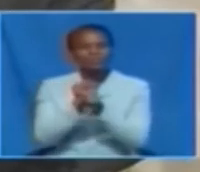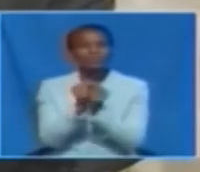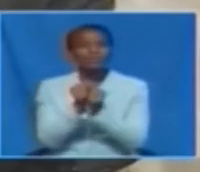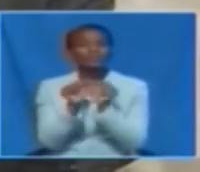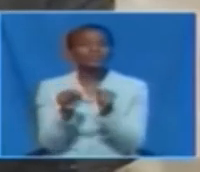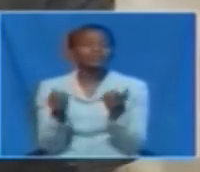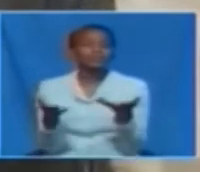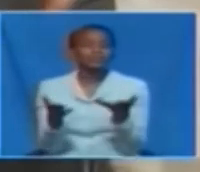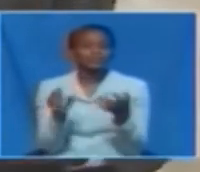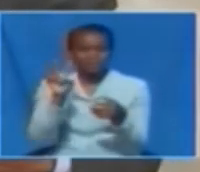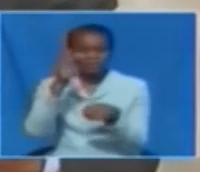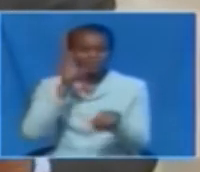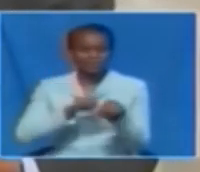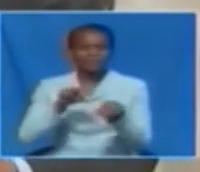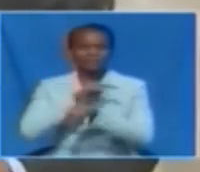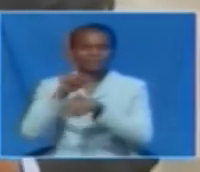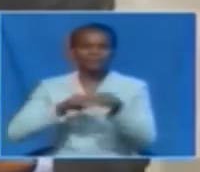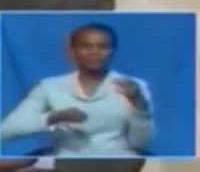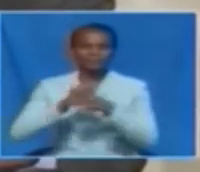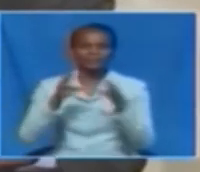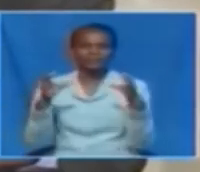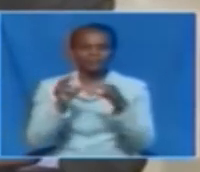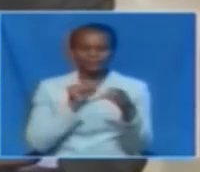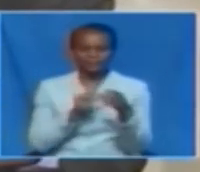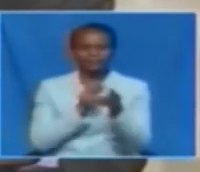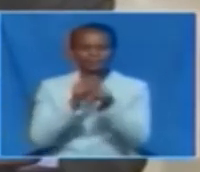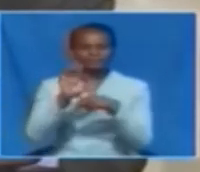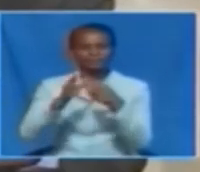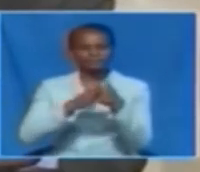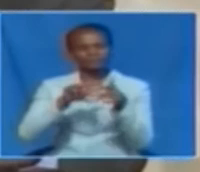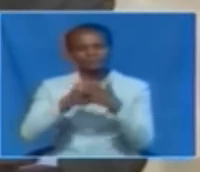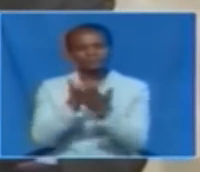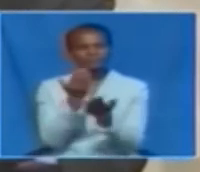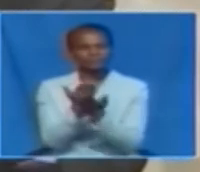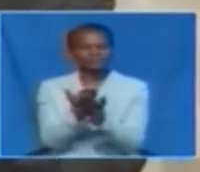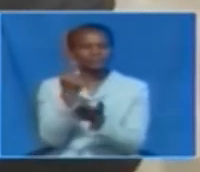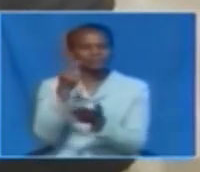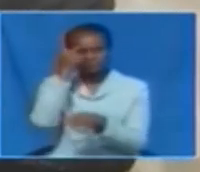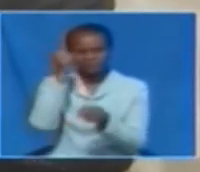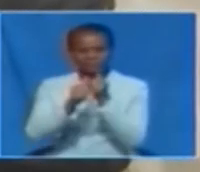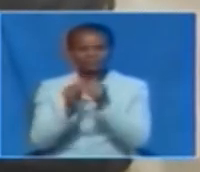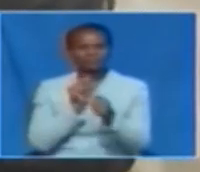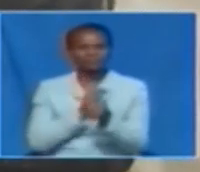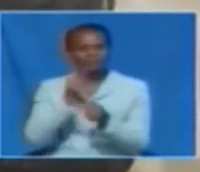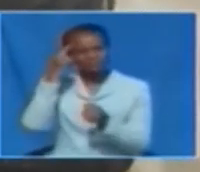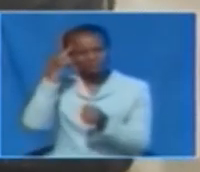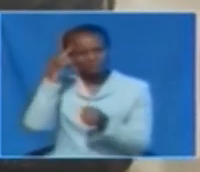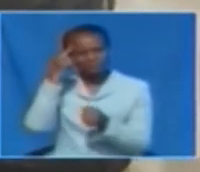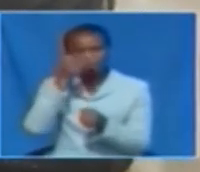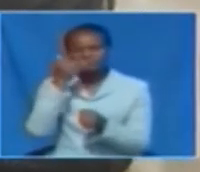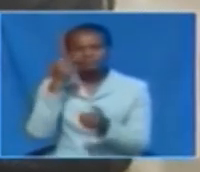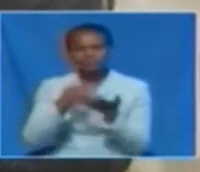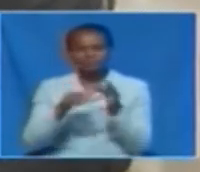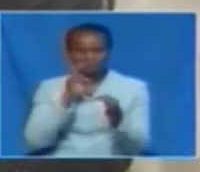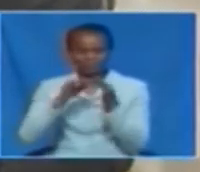have, as NEC, decided to respond to one proposal because we think that if